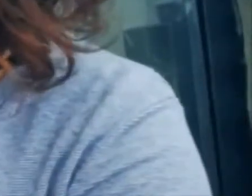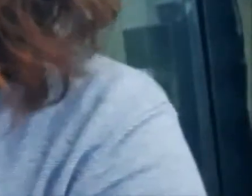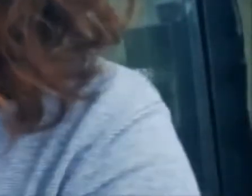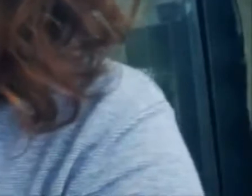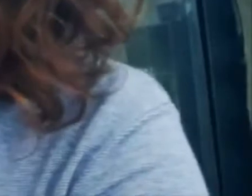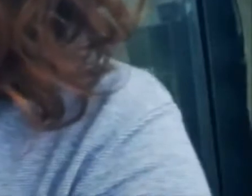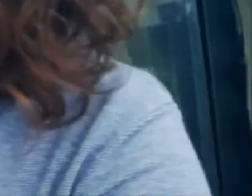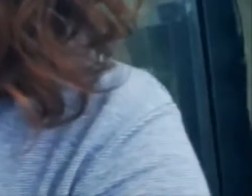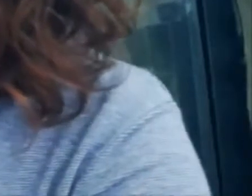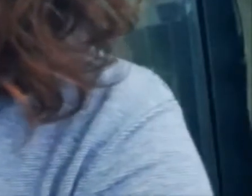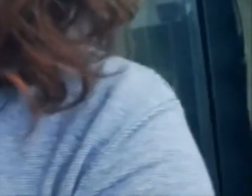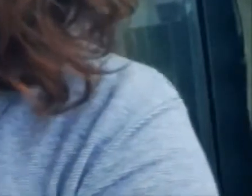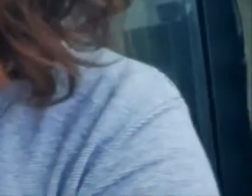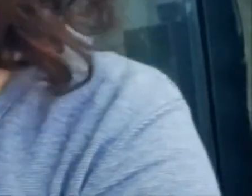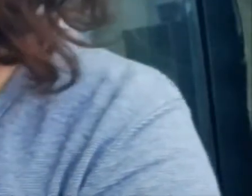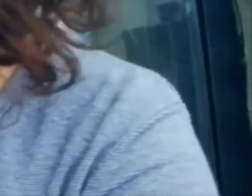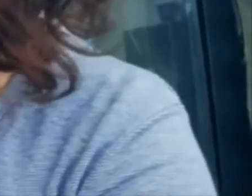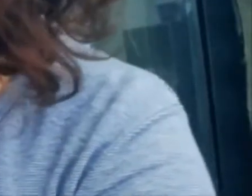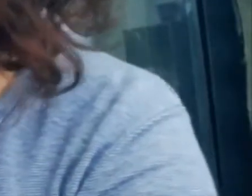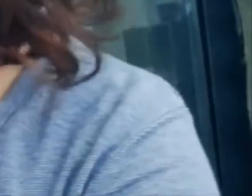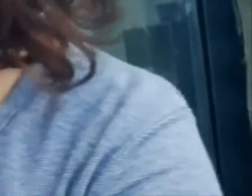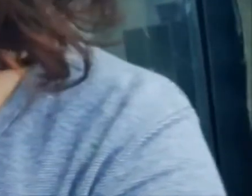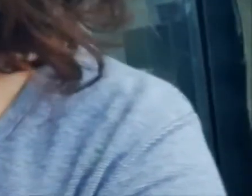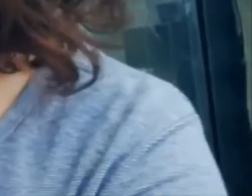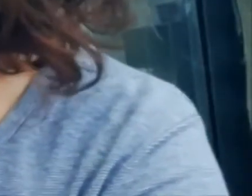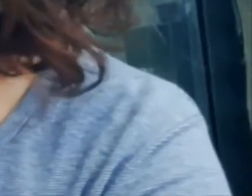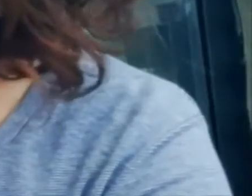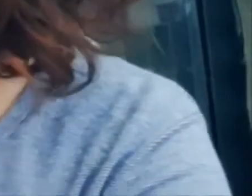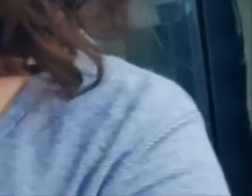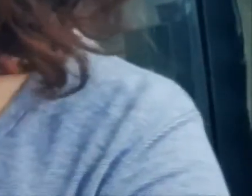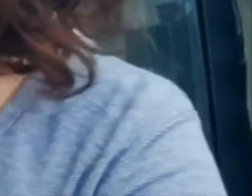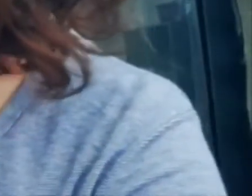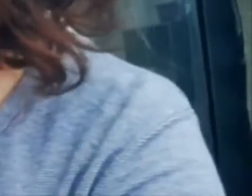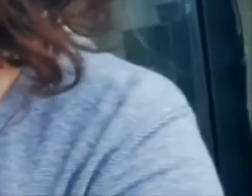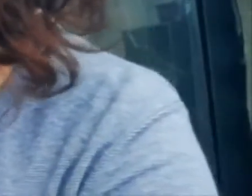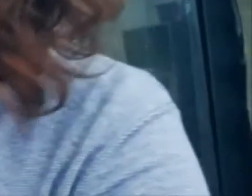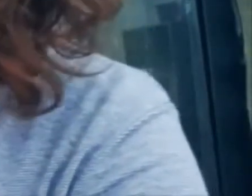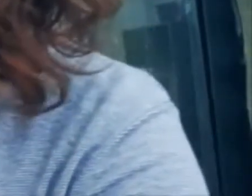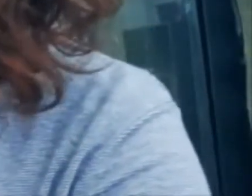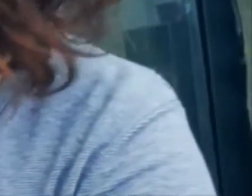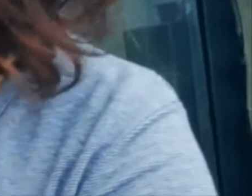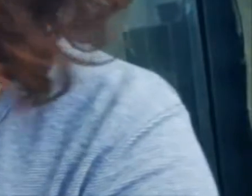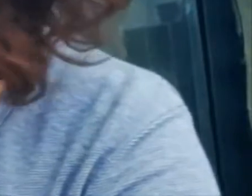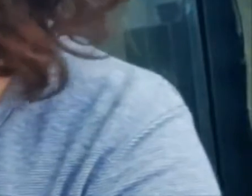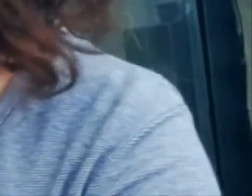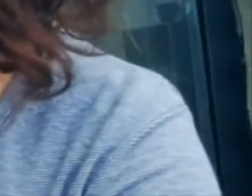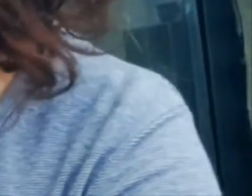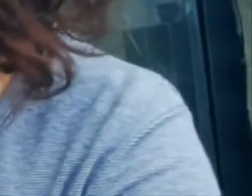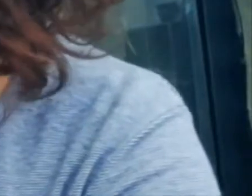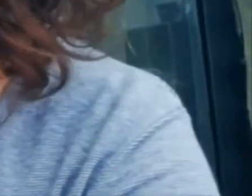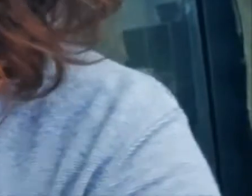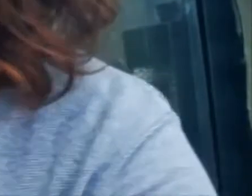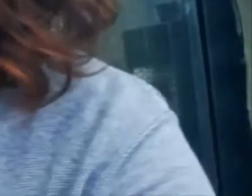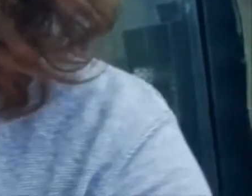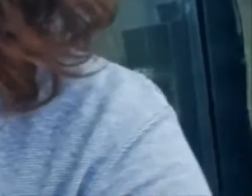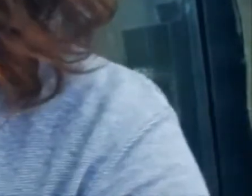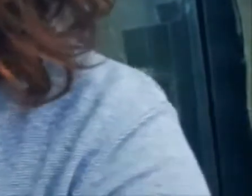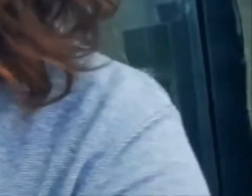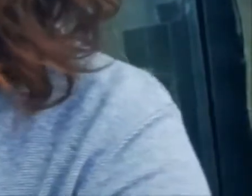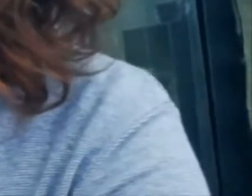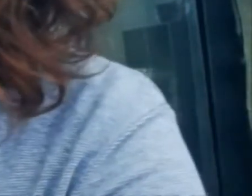Take all the opinions, take everything that's going on in the chaos that's happening in your life right now, lay it down at the